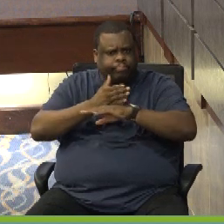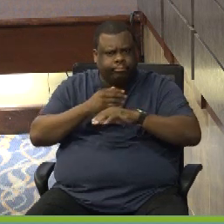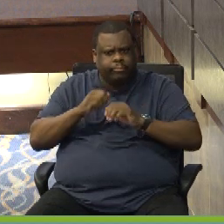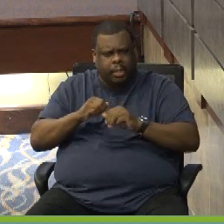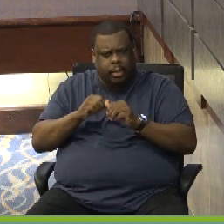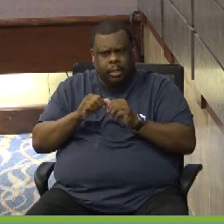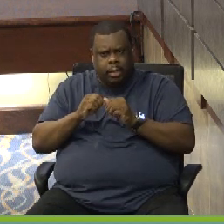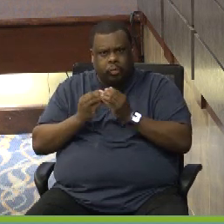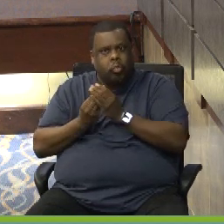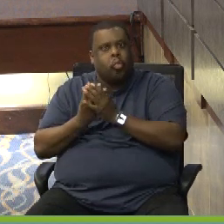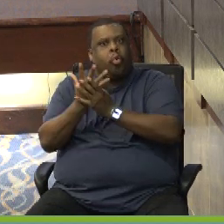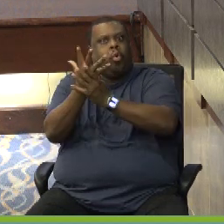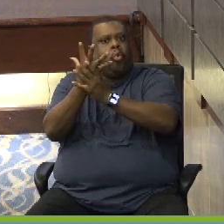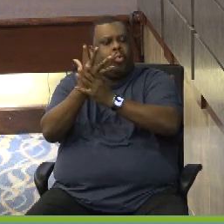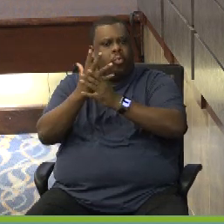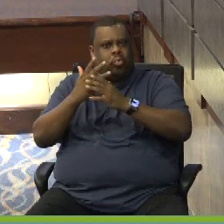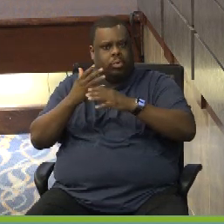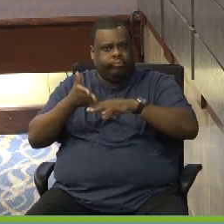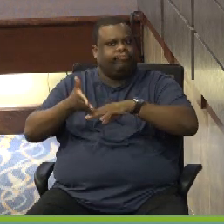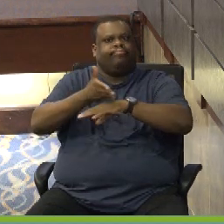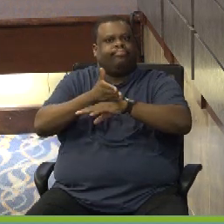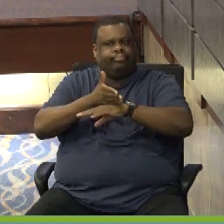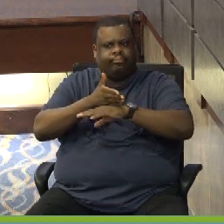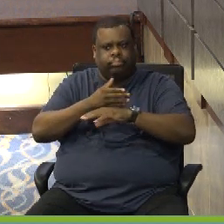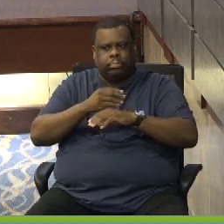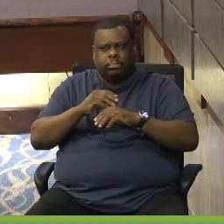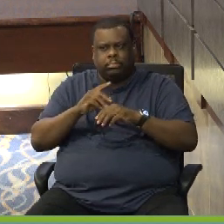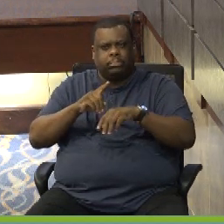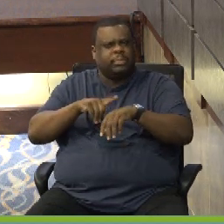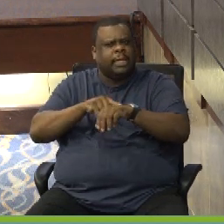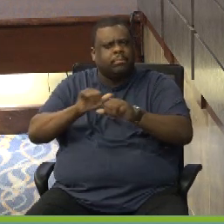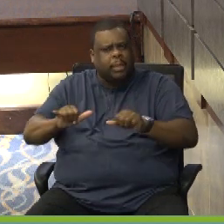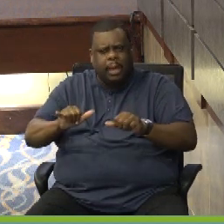and collective growth while staying grounded, right? Like